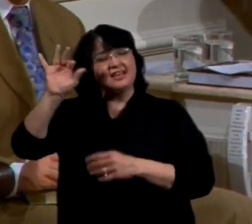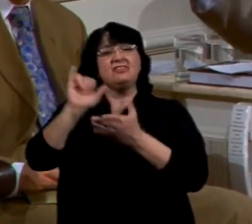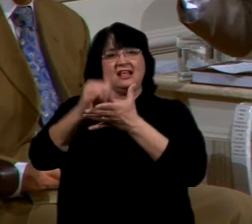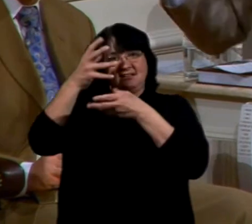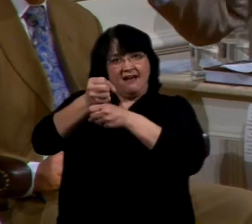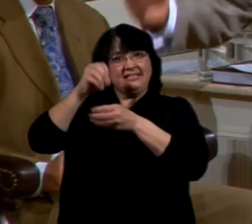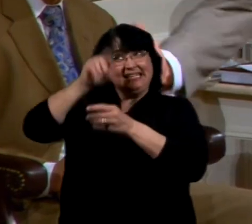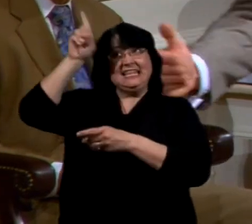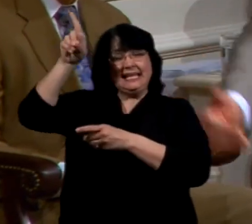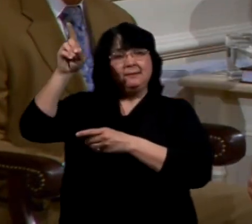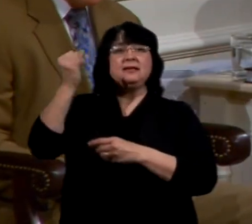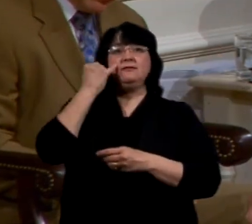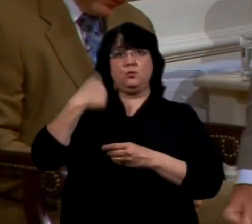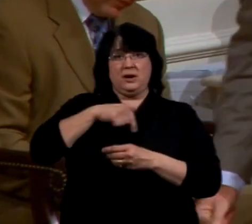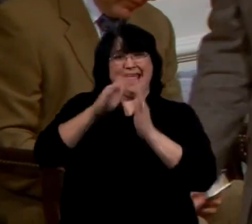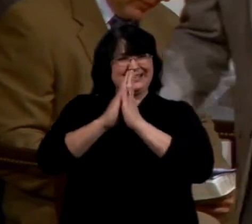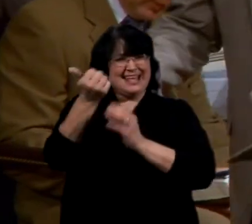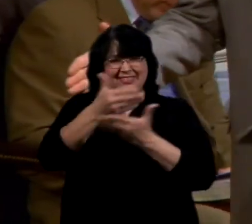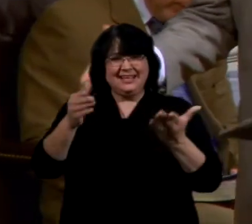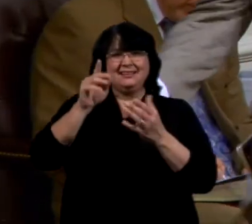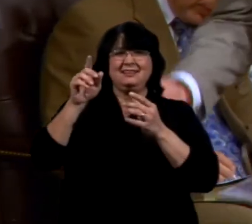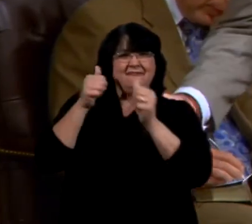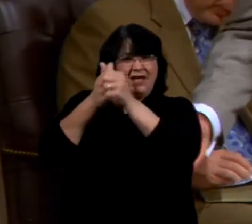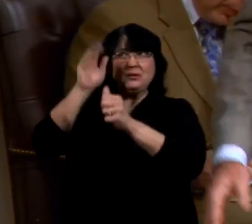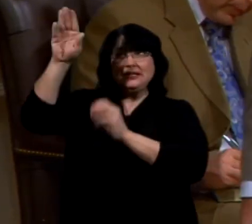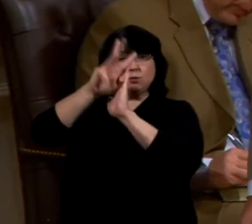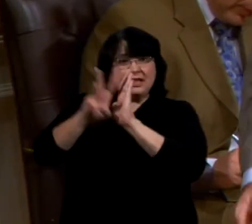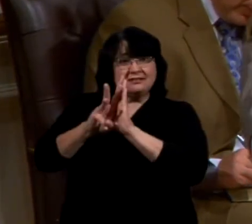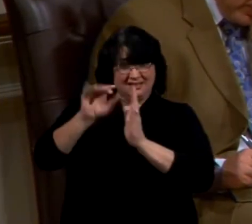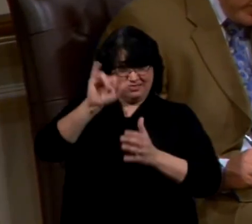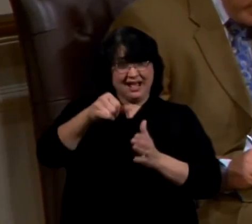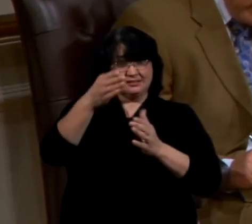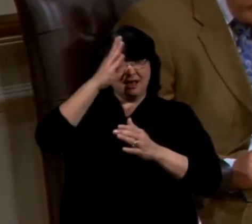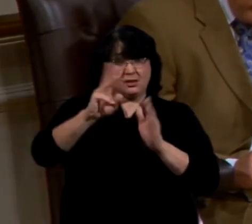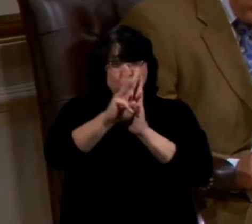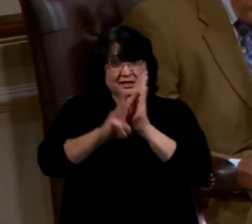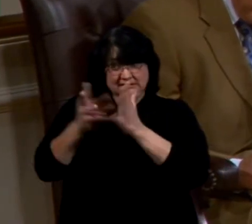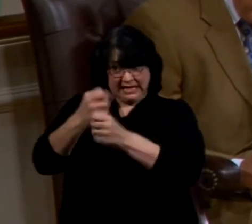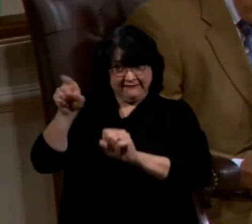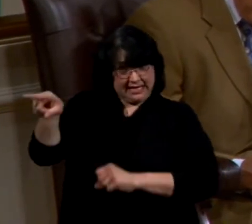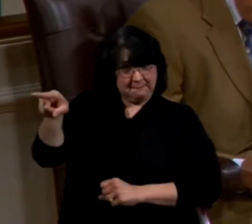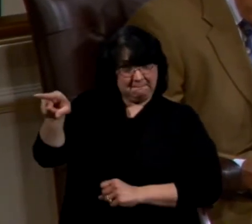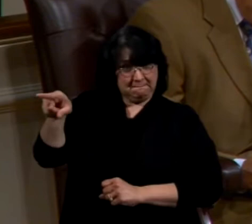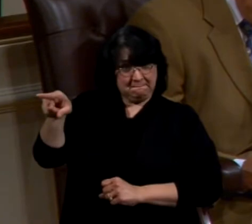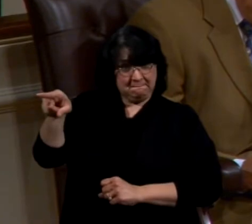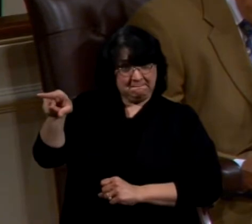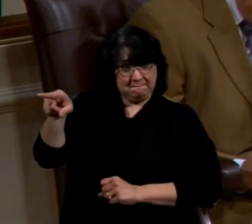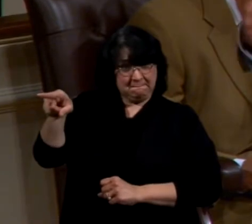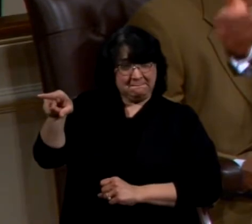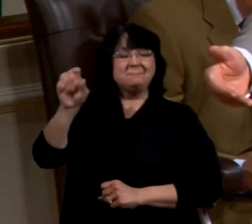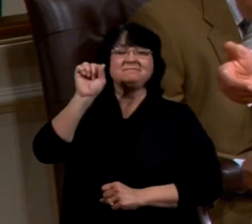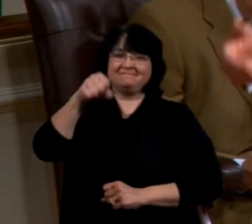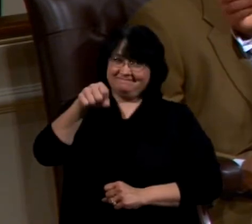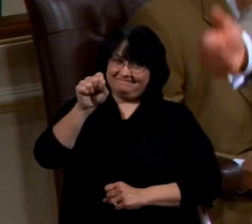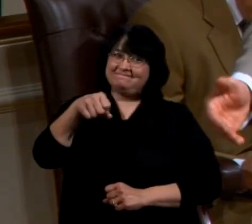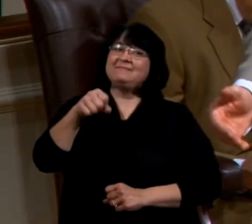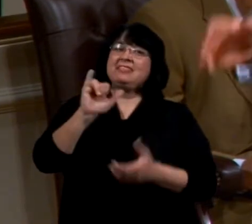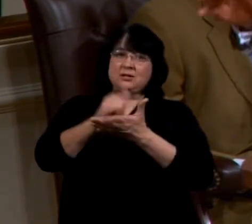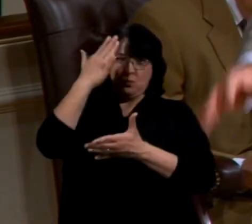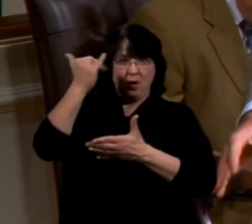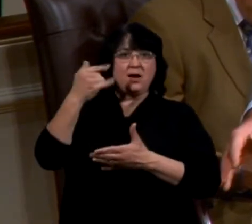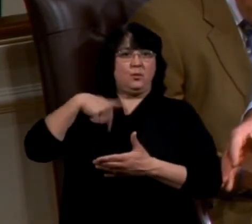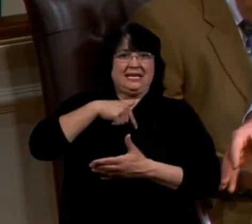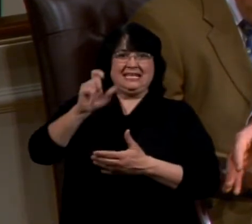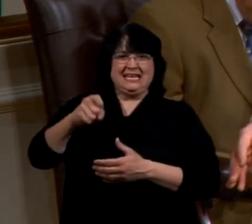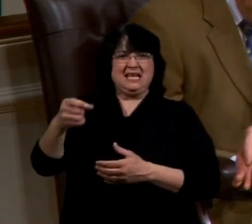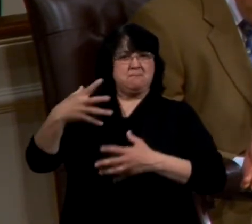him, that if we ask anything according to his will, is it God's will to save that individual? Then we ought to go in there with boldness